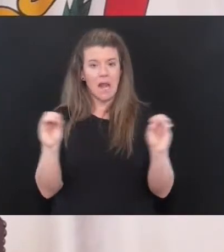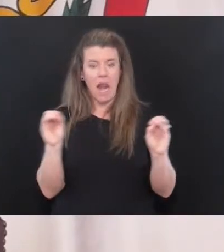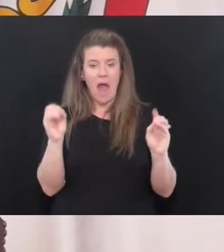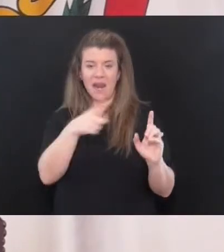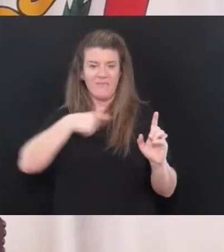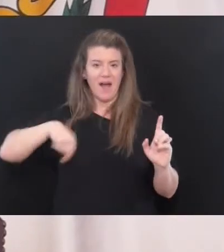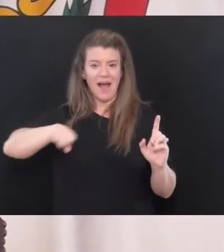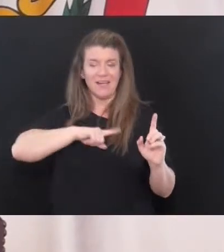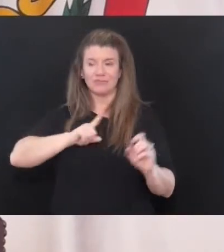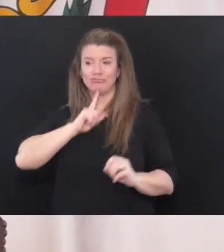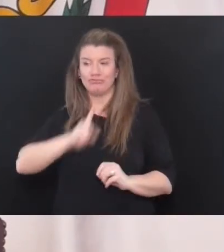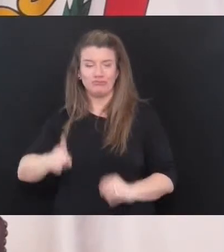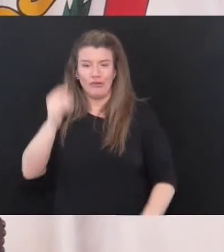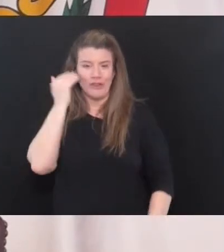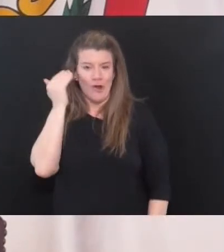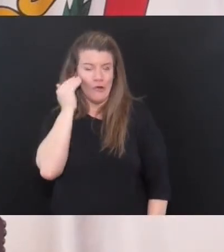know